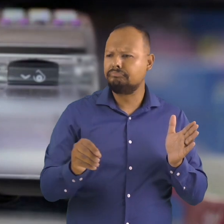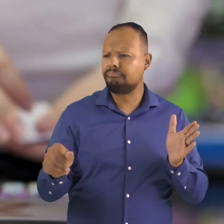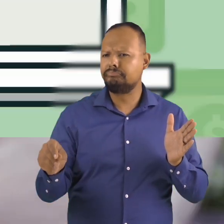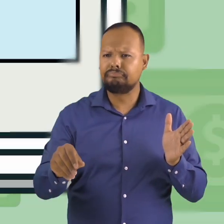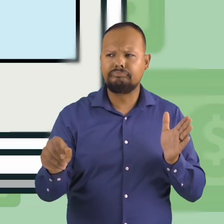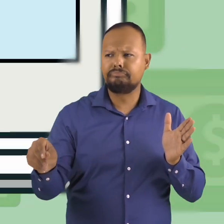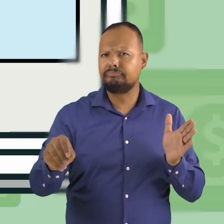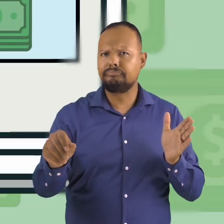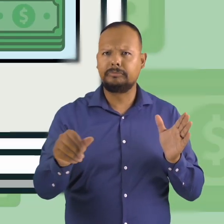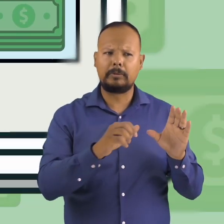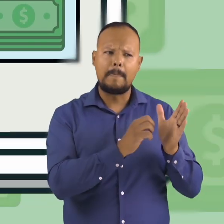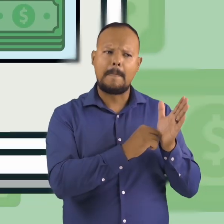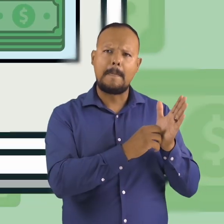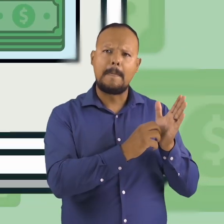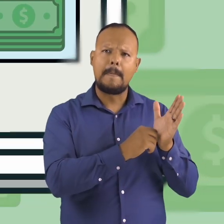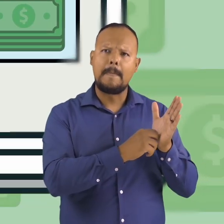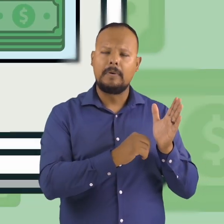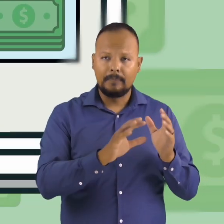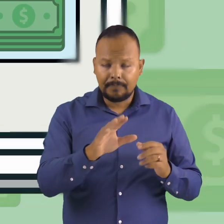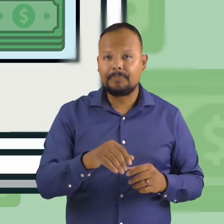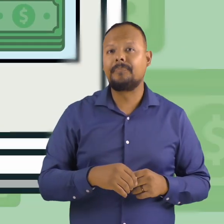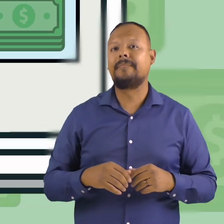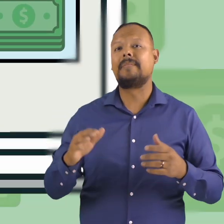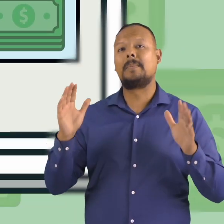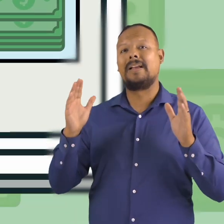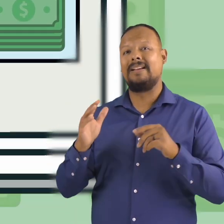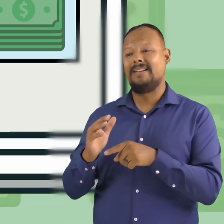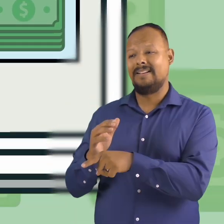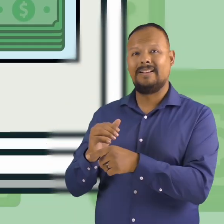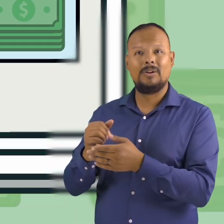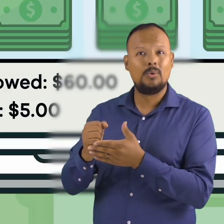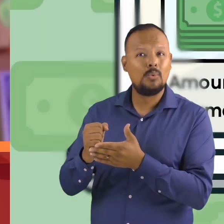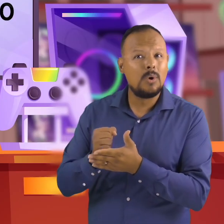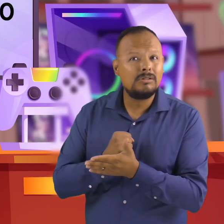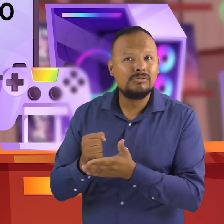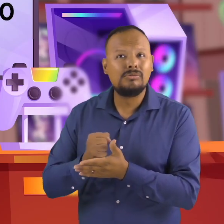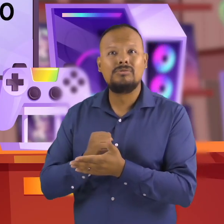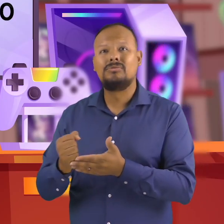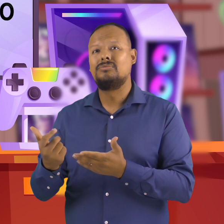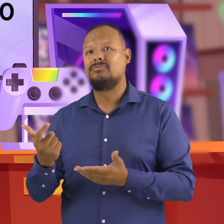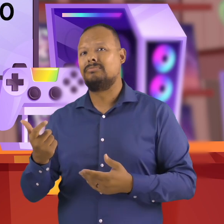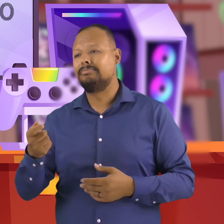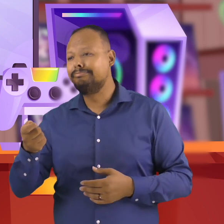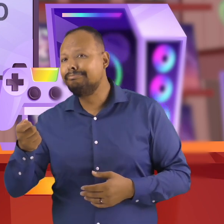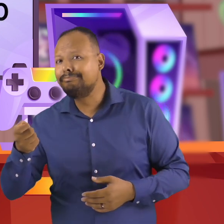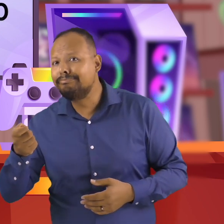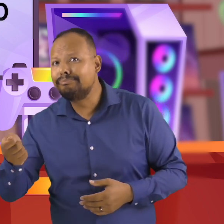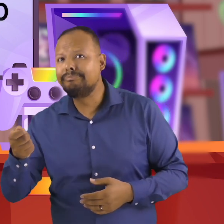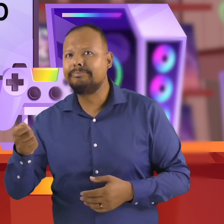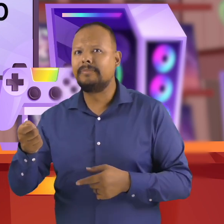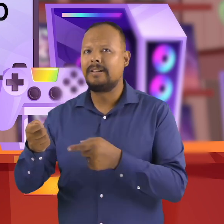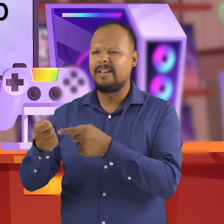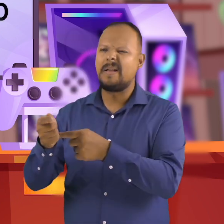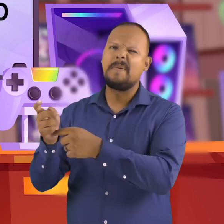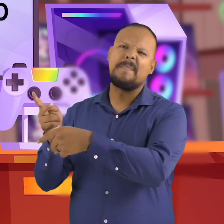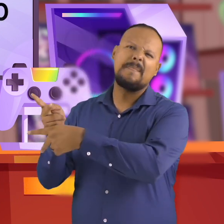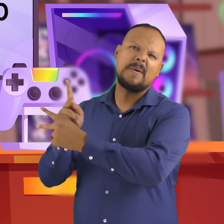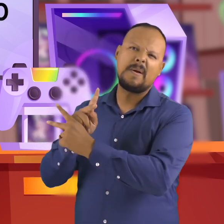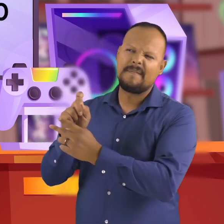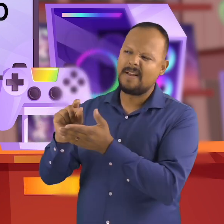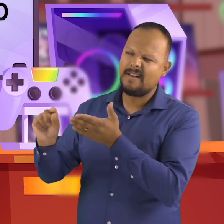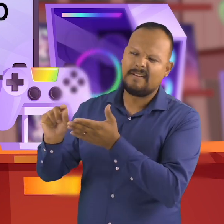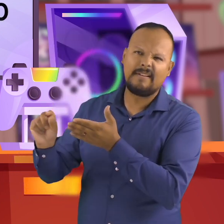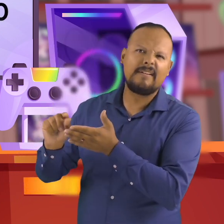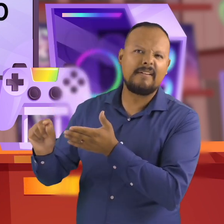card, you pay over time and pay interest. So you often pay more for something than it